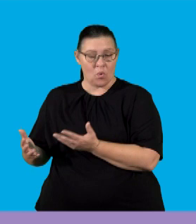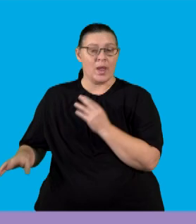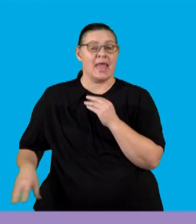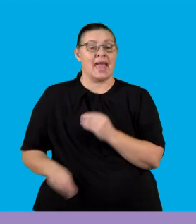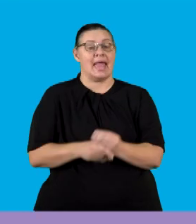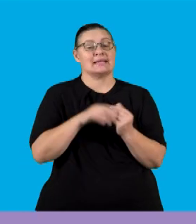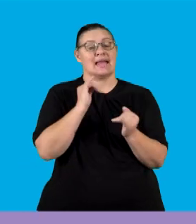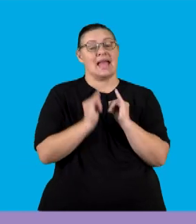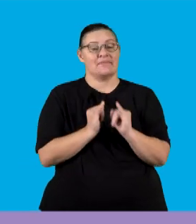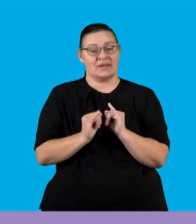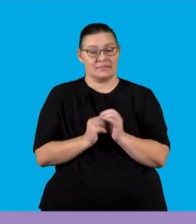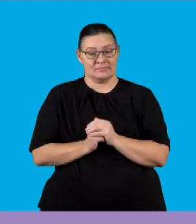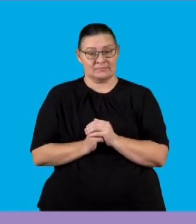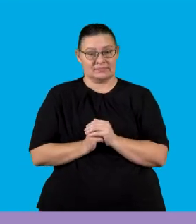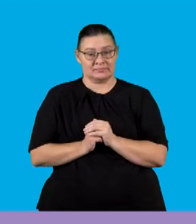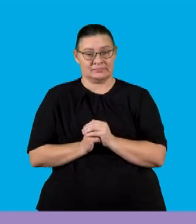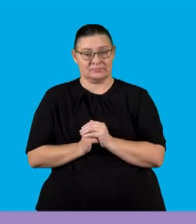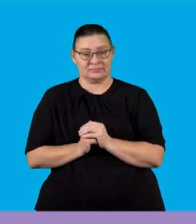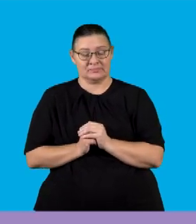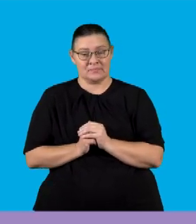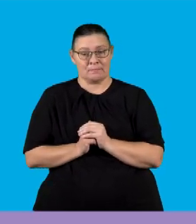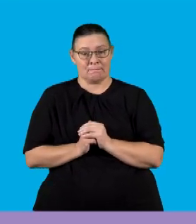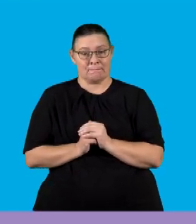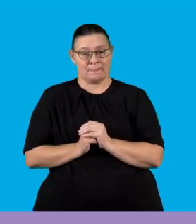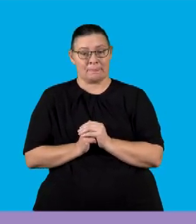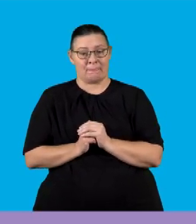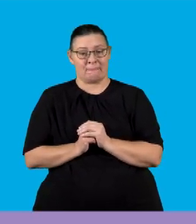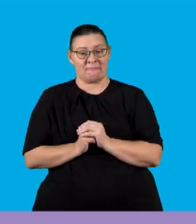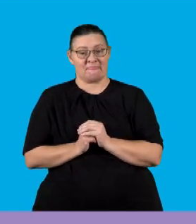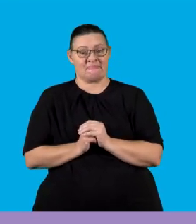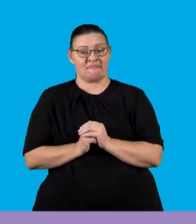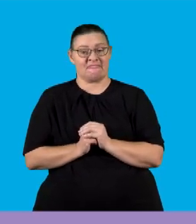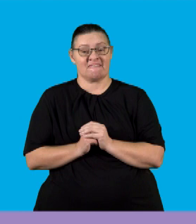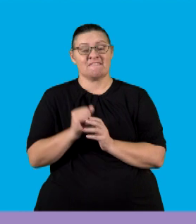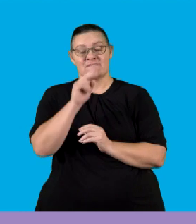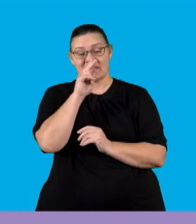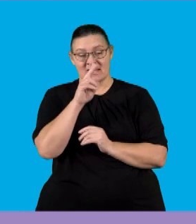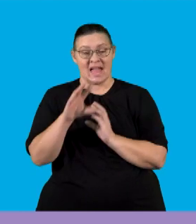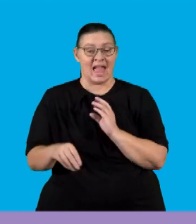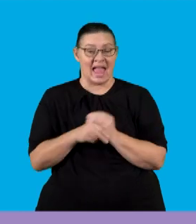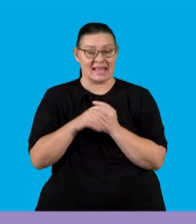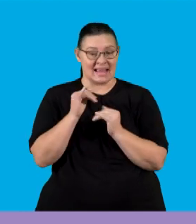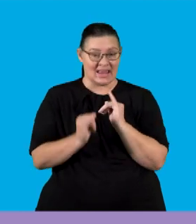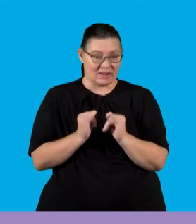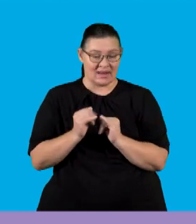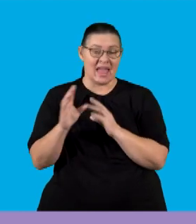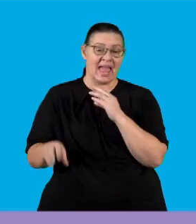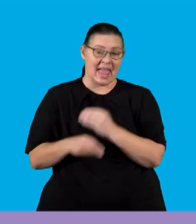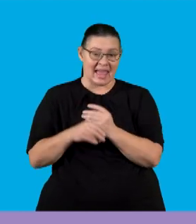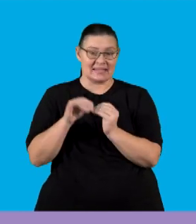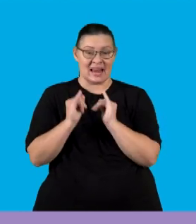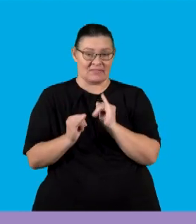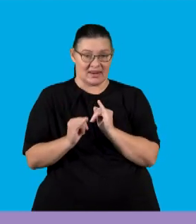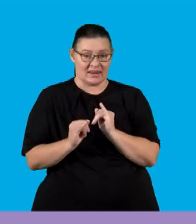11 so that we can get to that particular term. So what does this mean for our rule? It